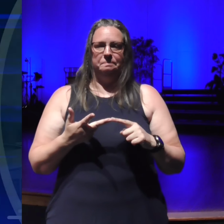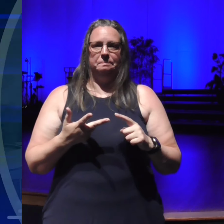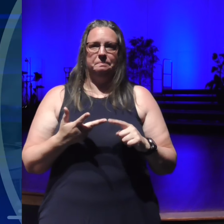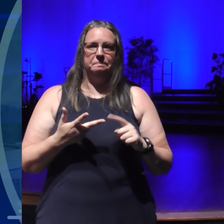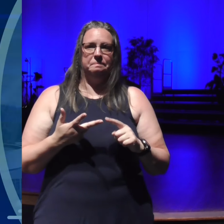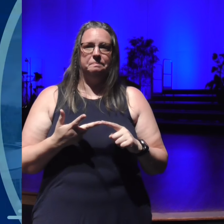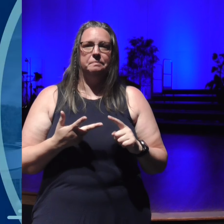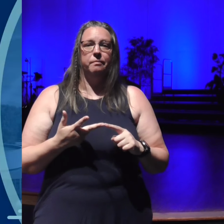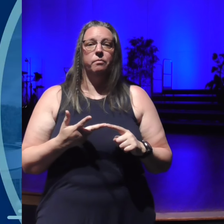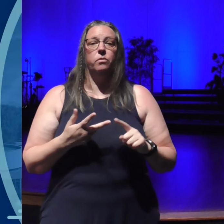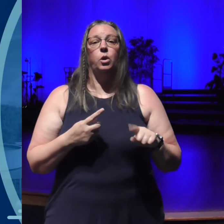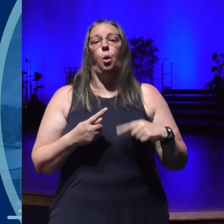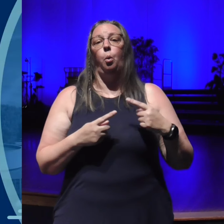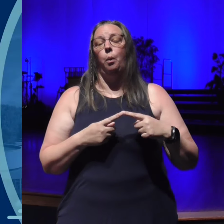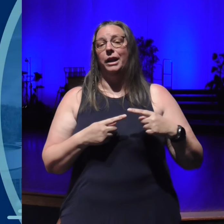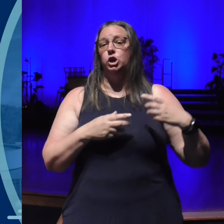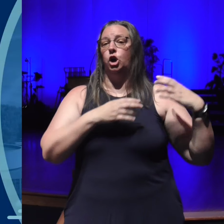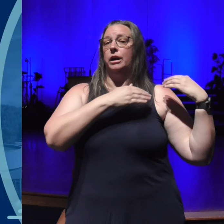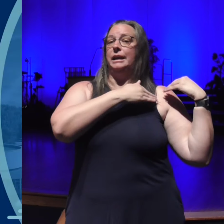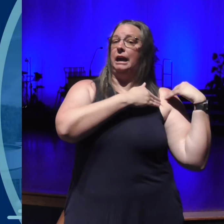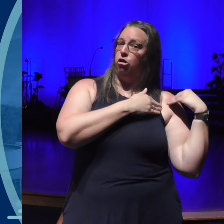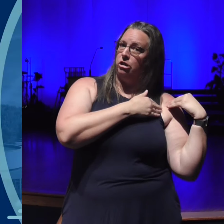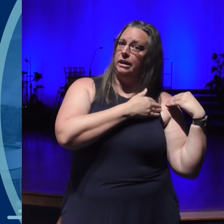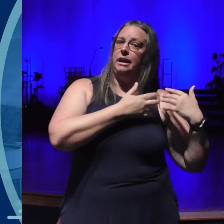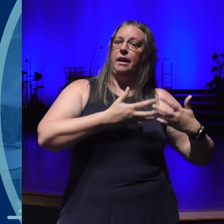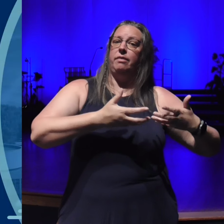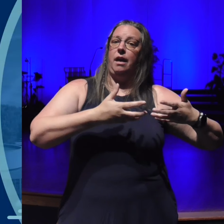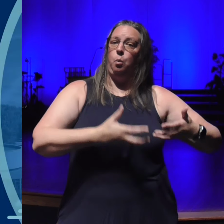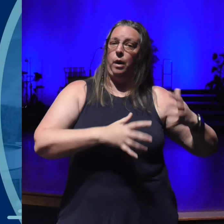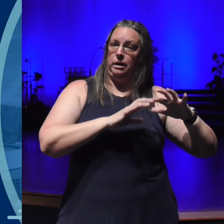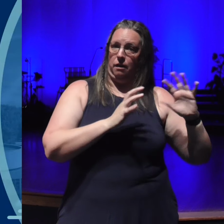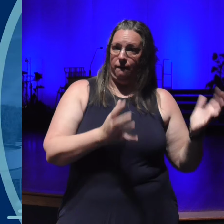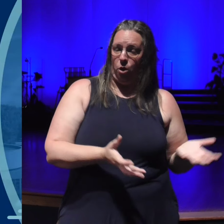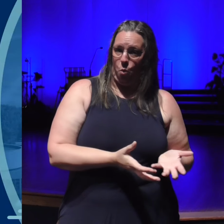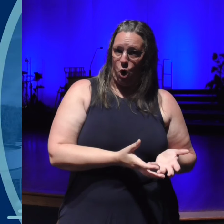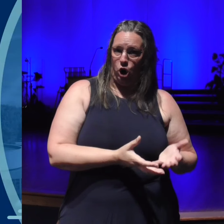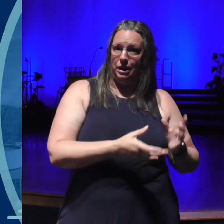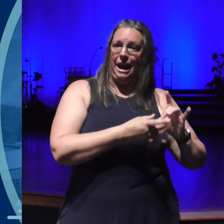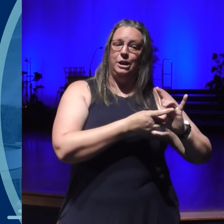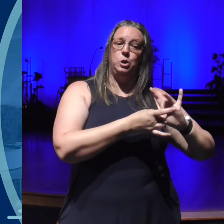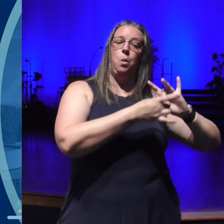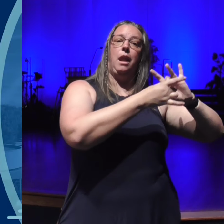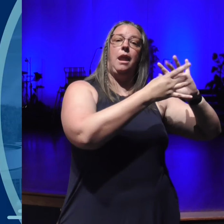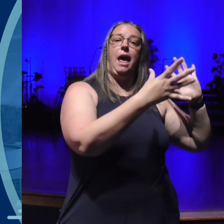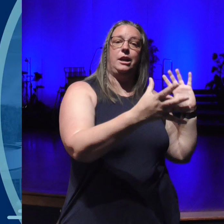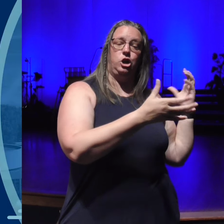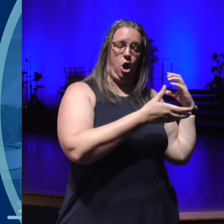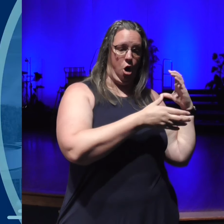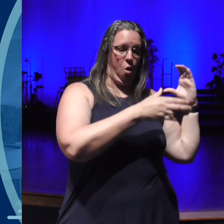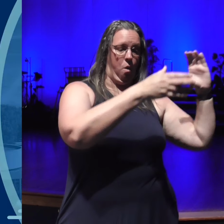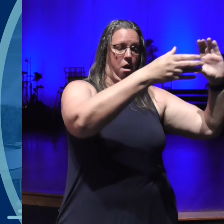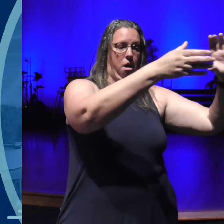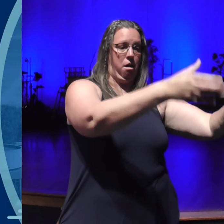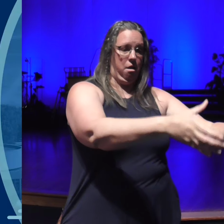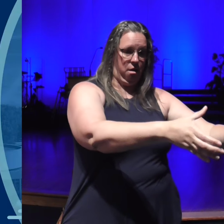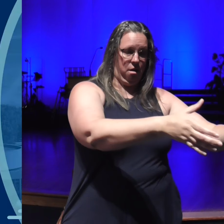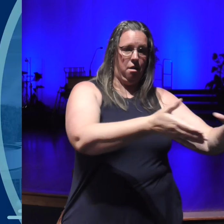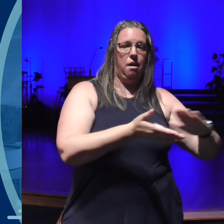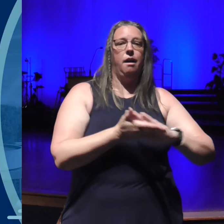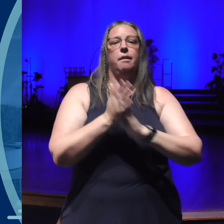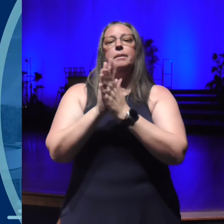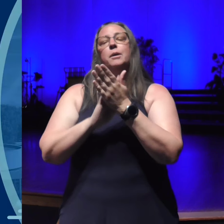when we're carrying the weight of the world and we let it go, it allows us to take true responsibility for our